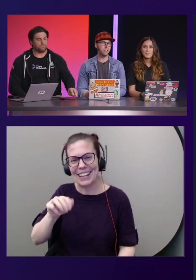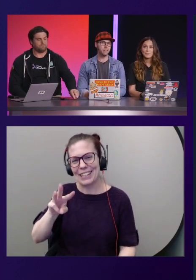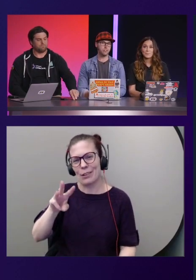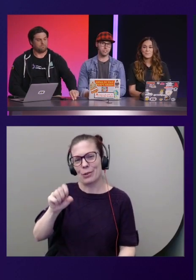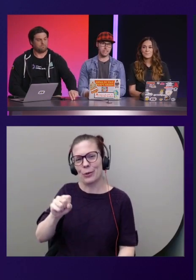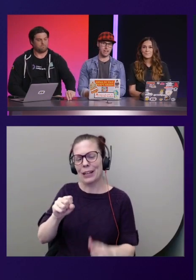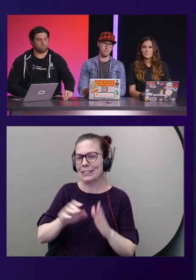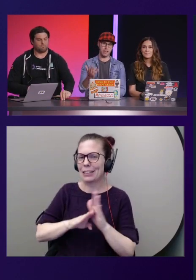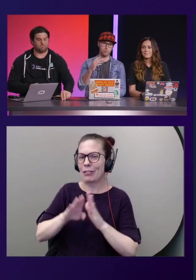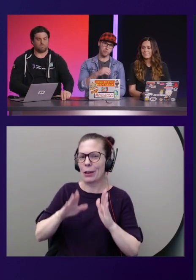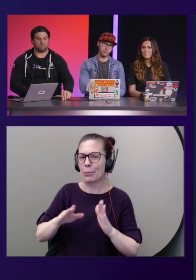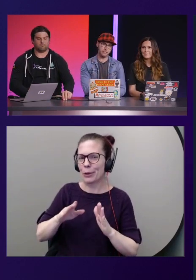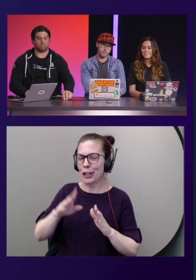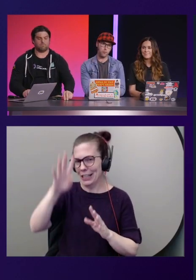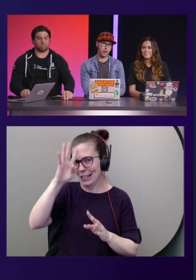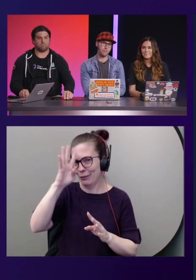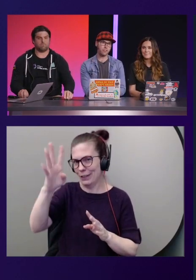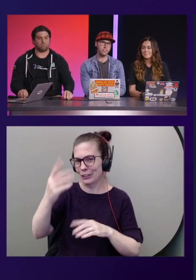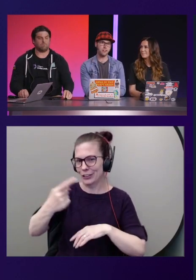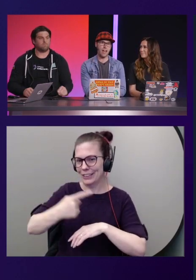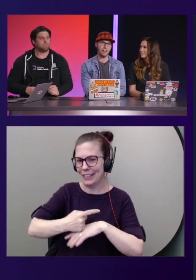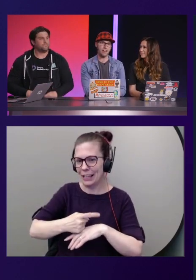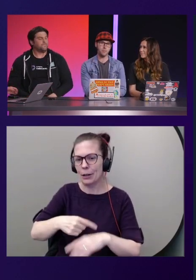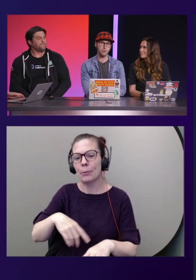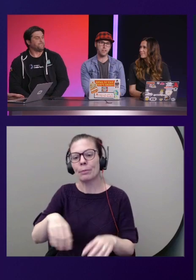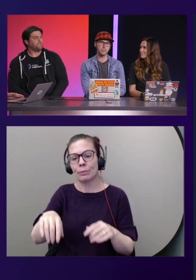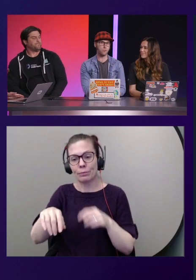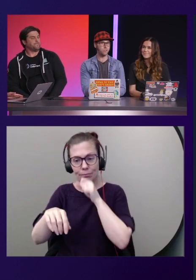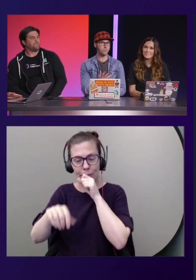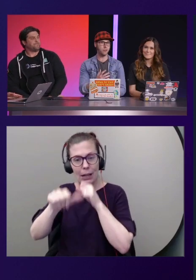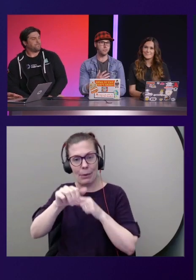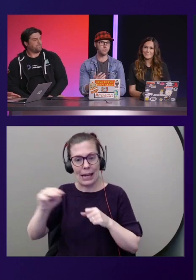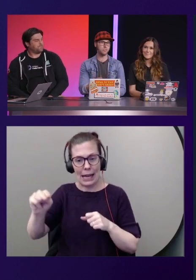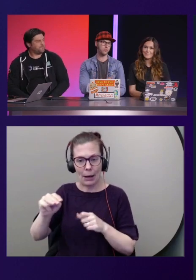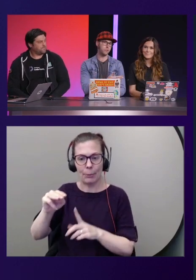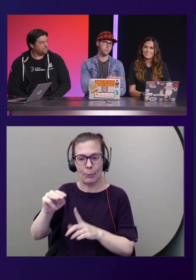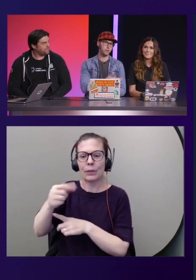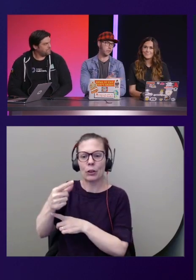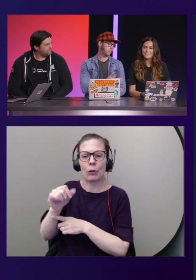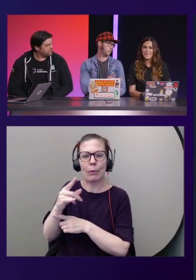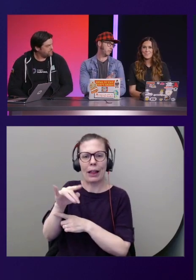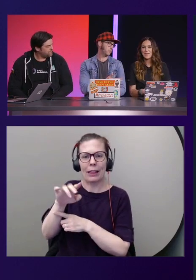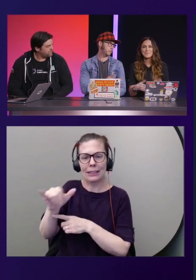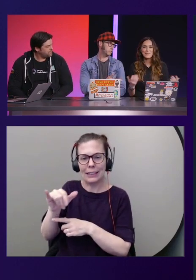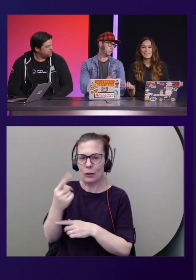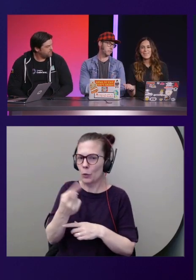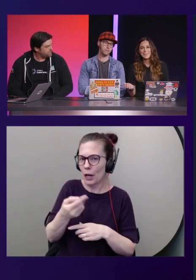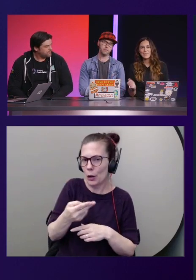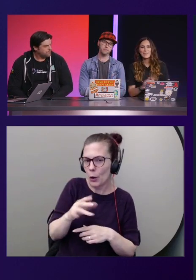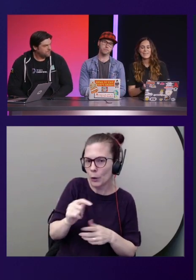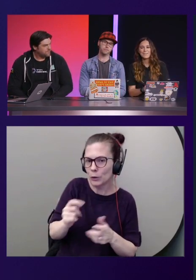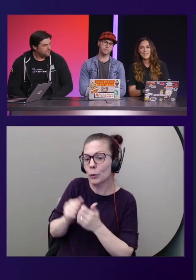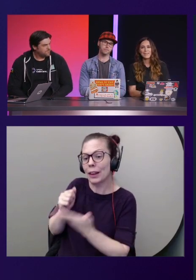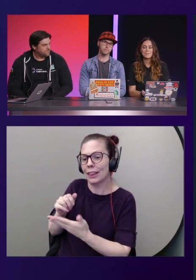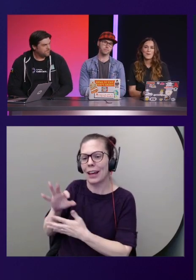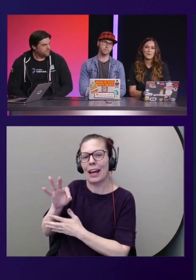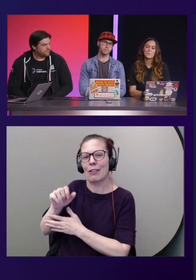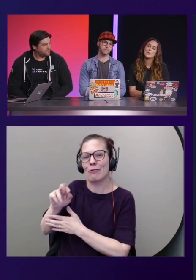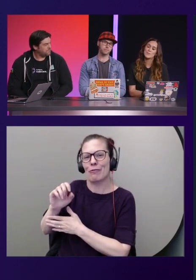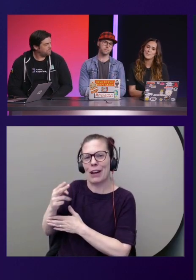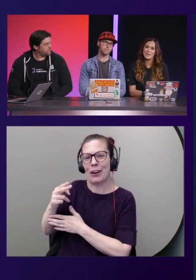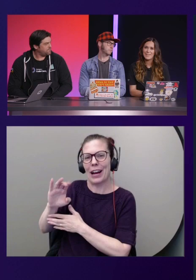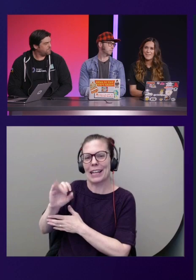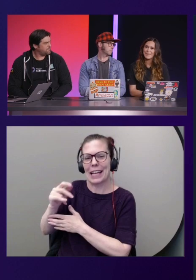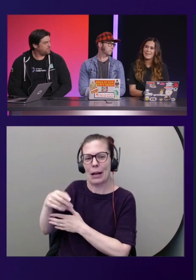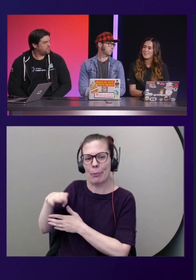Developer Innovation Day. I'm Abe Grabelny, a developer advocate here at AWS, one of your hosts, joined with... My name is Farrah Campbell, and I'm the head of the modern